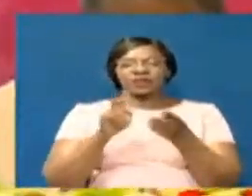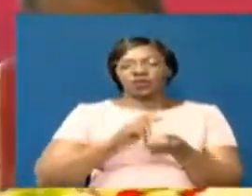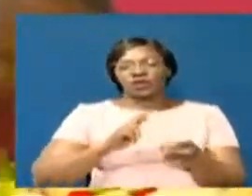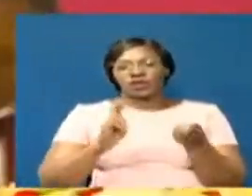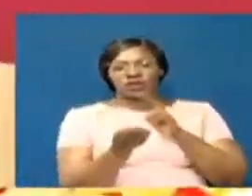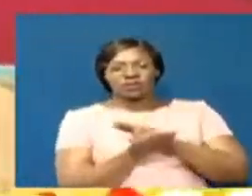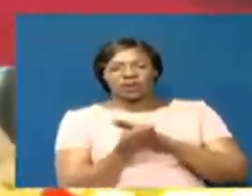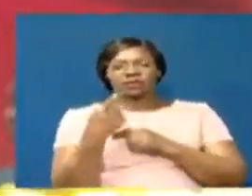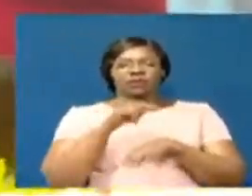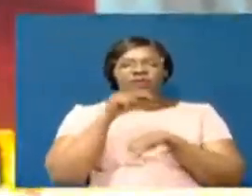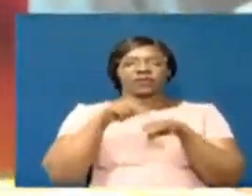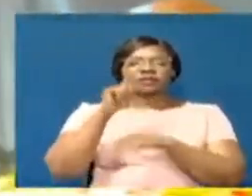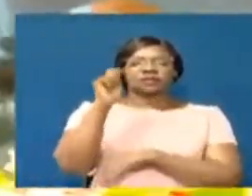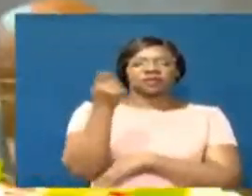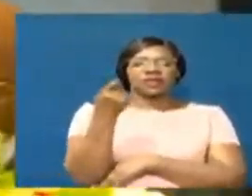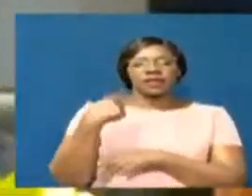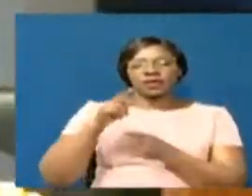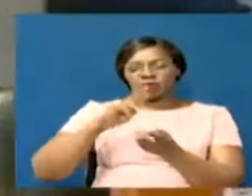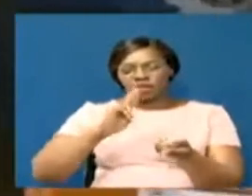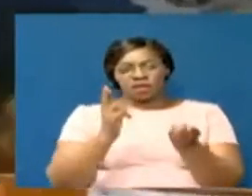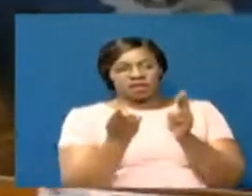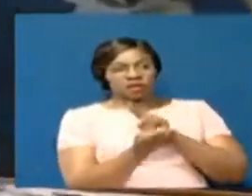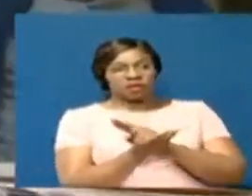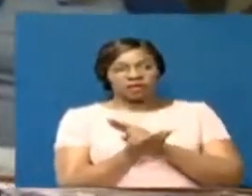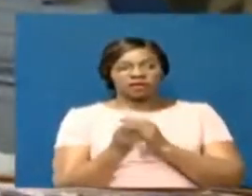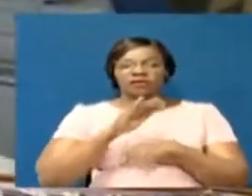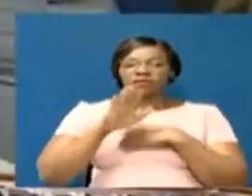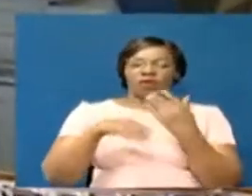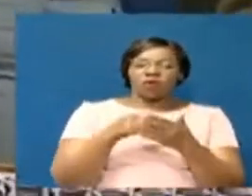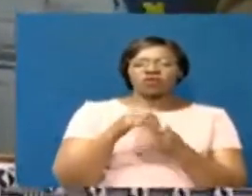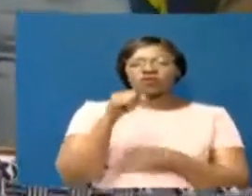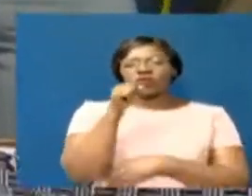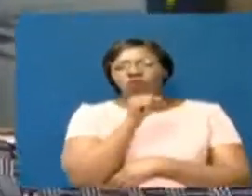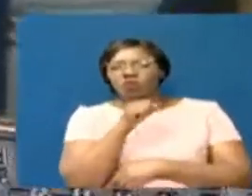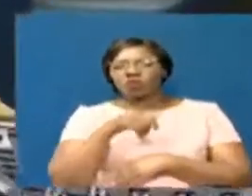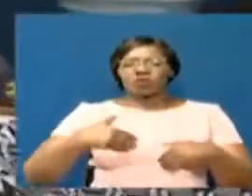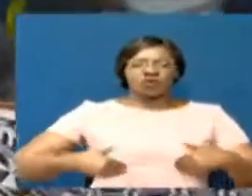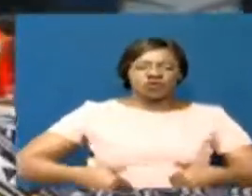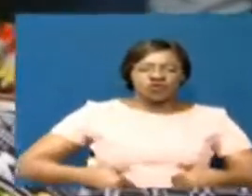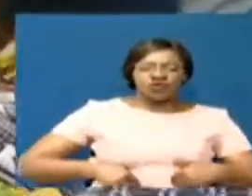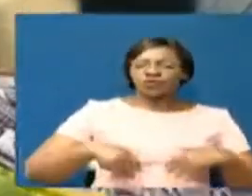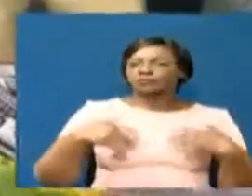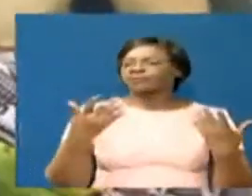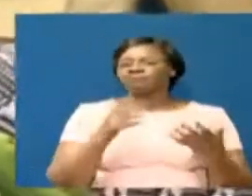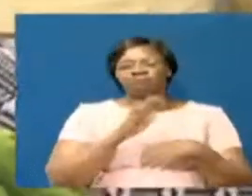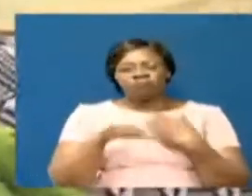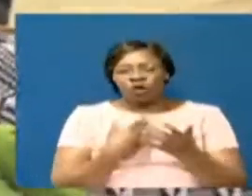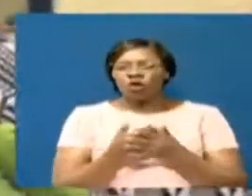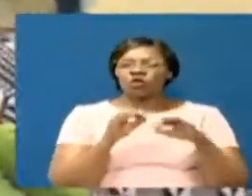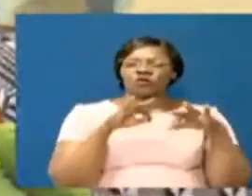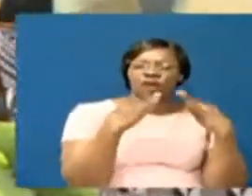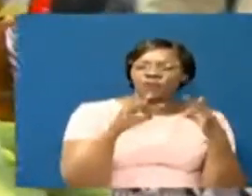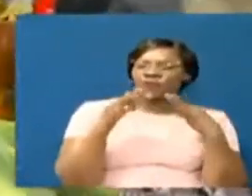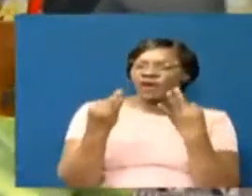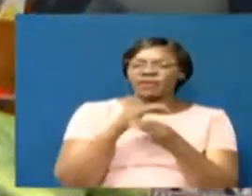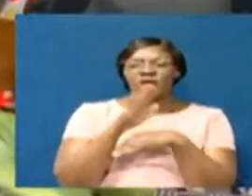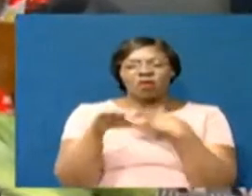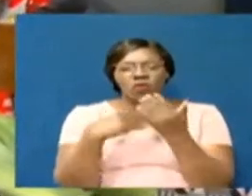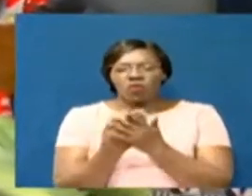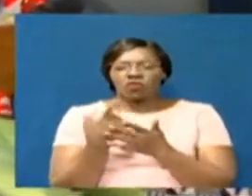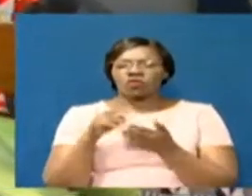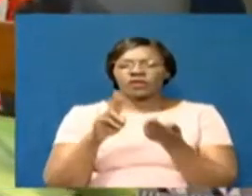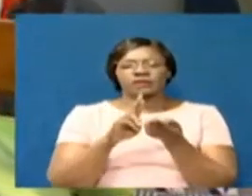on behalf of our nation. We repent on behalf of the old and the young, O God. We repent on our on behalf of their families. We repent,